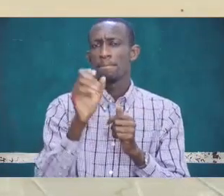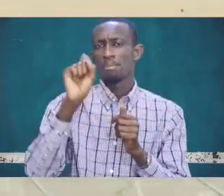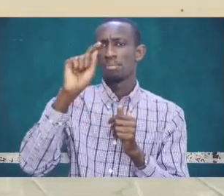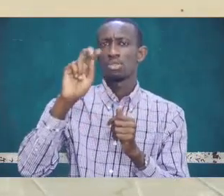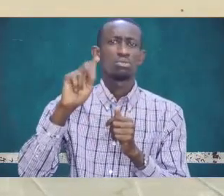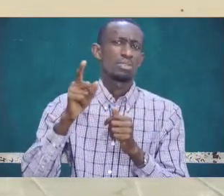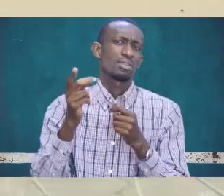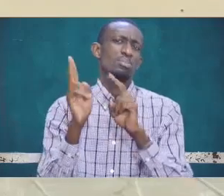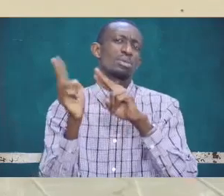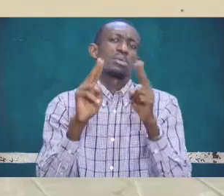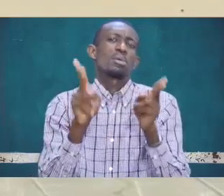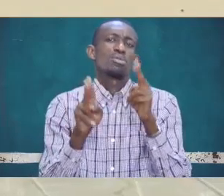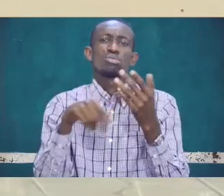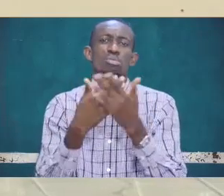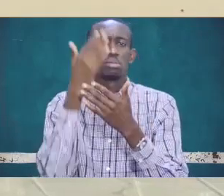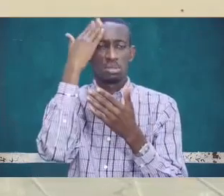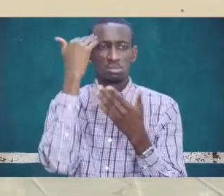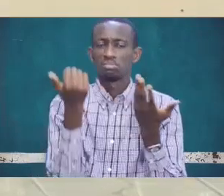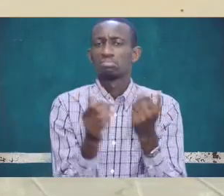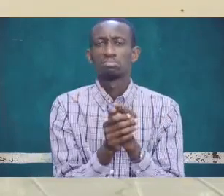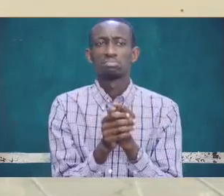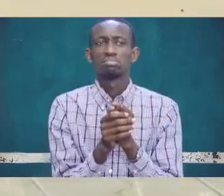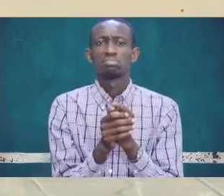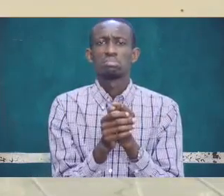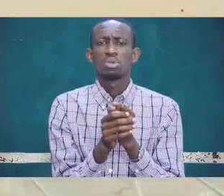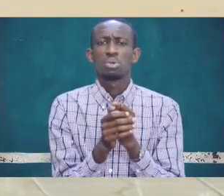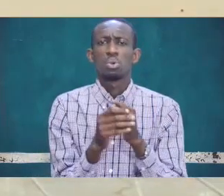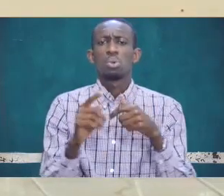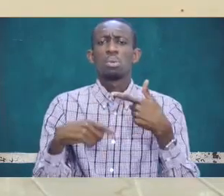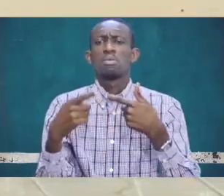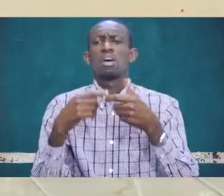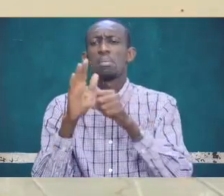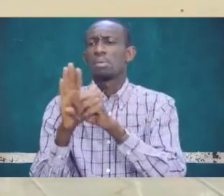common. So there is nothing a lot that we can talk about